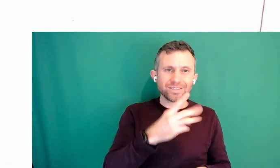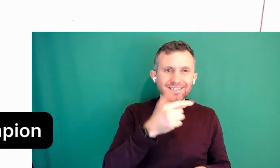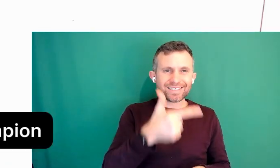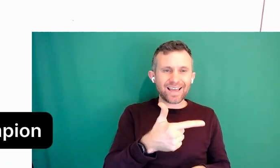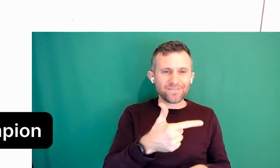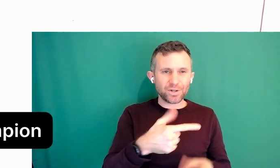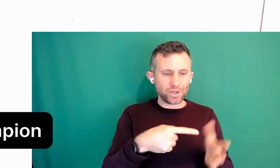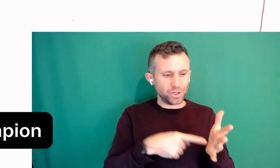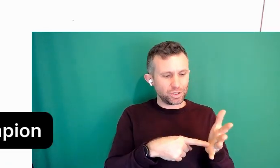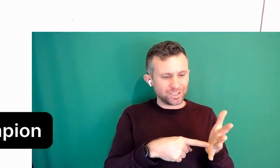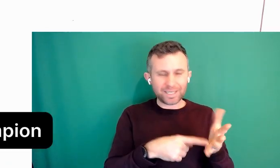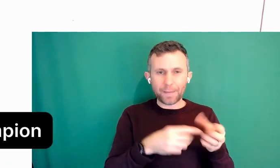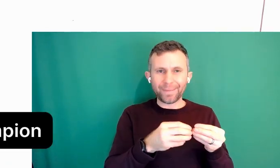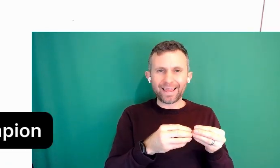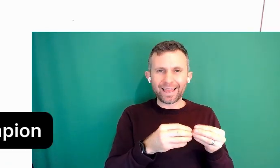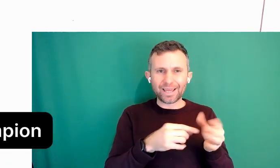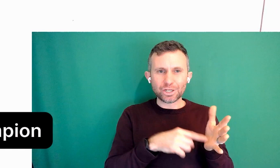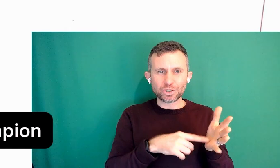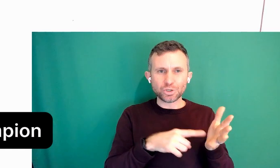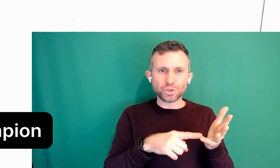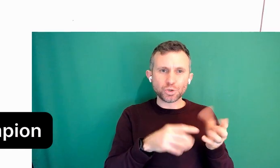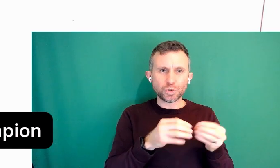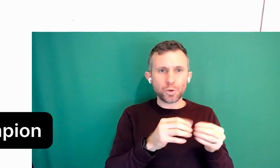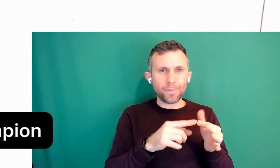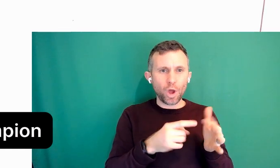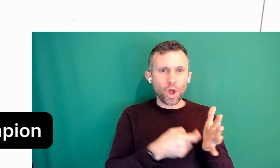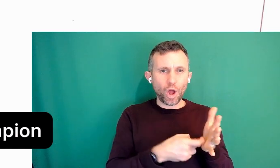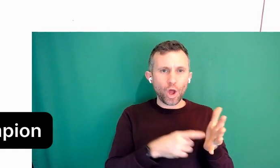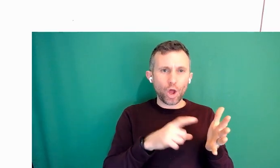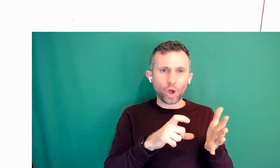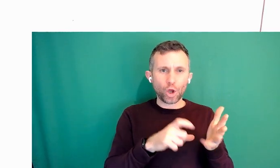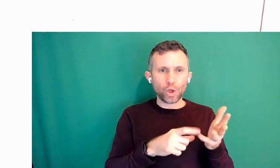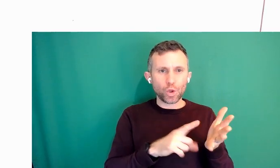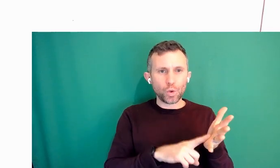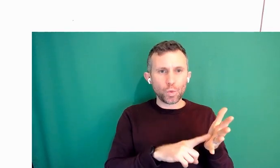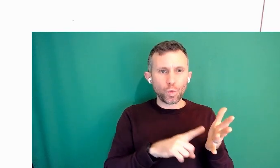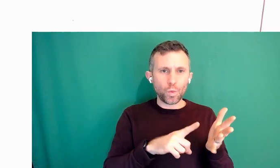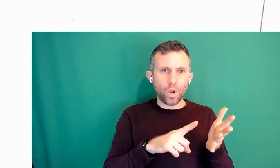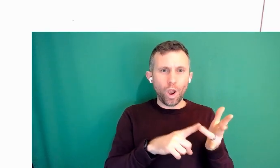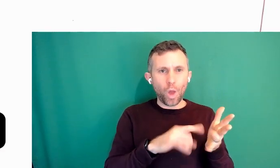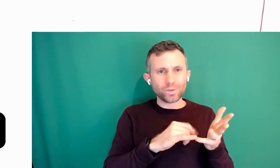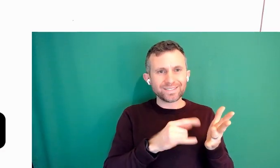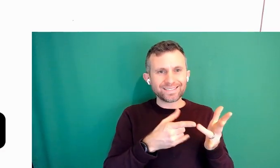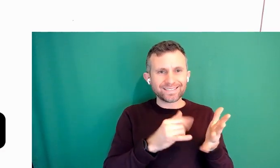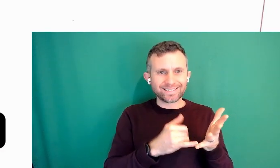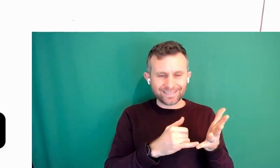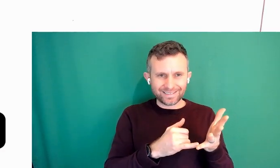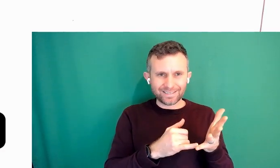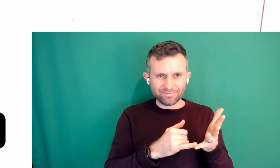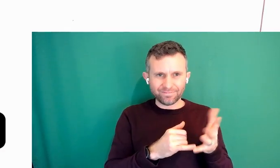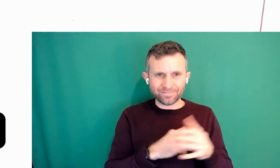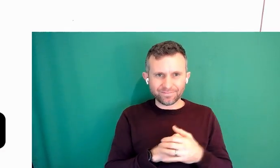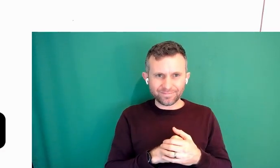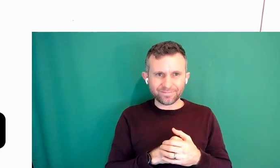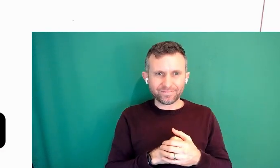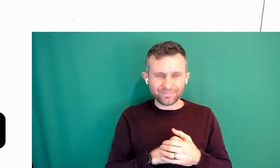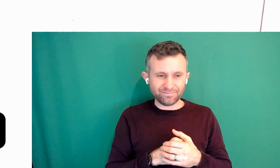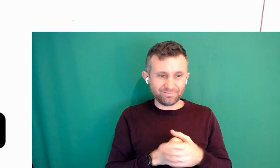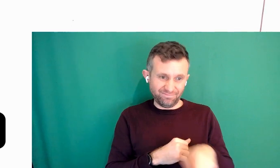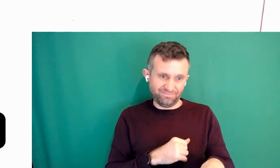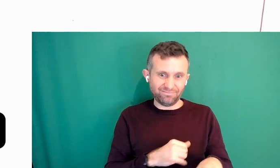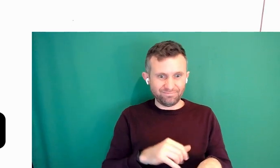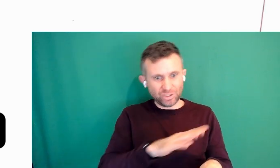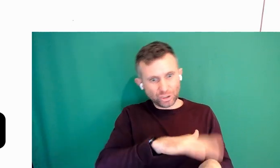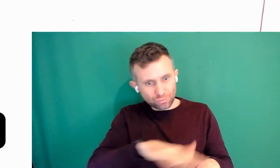an article appeared in a newspaper called The Champion. The article was anonymously written